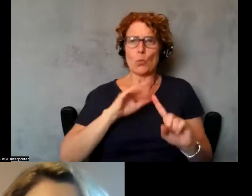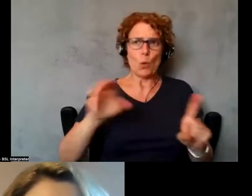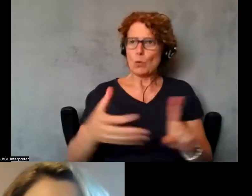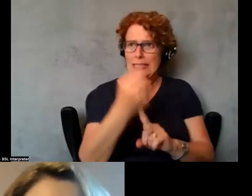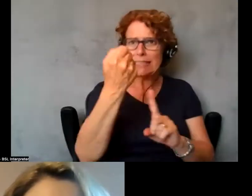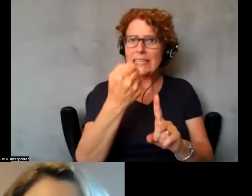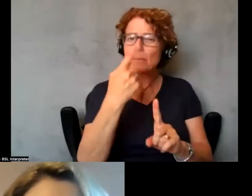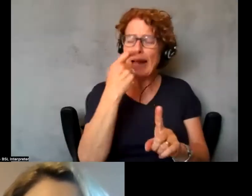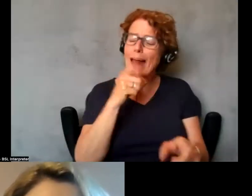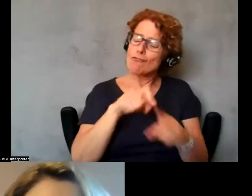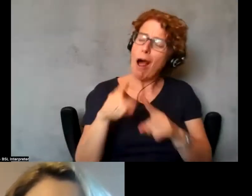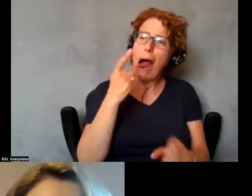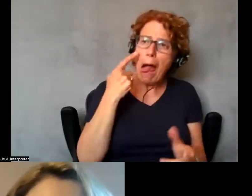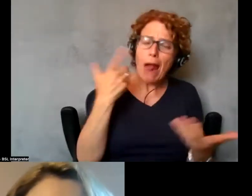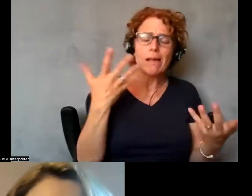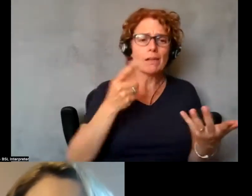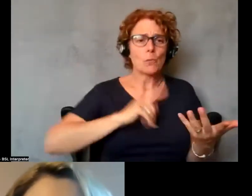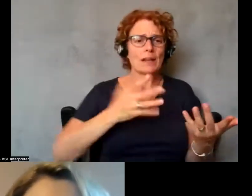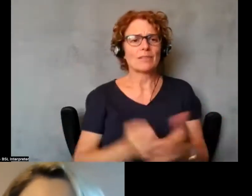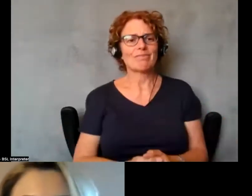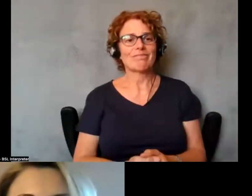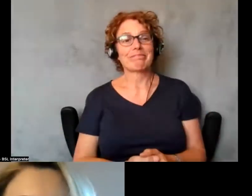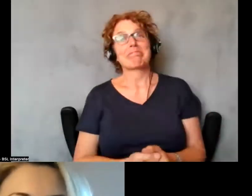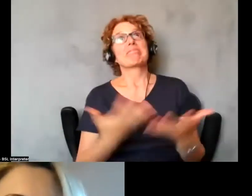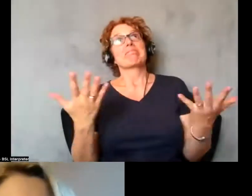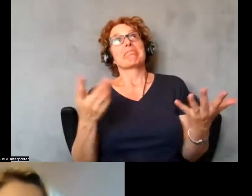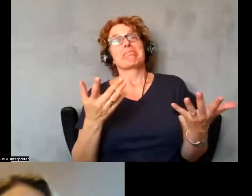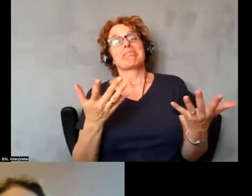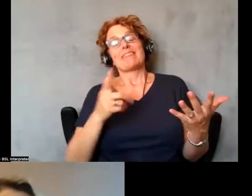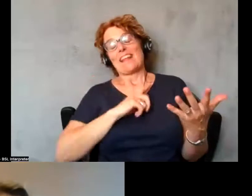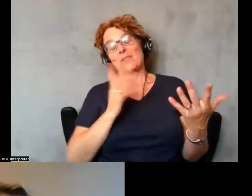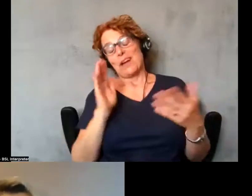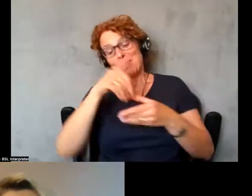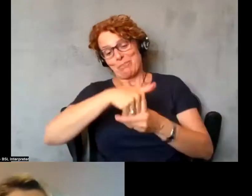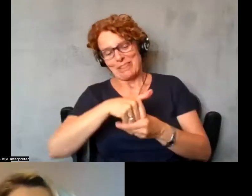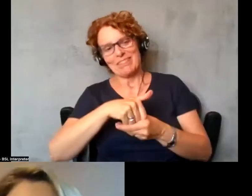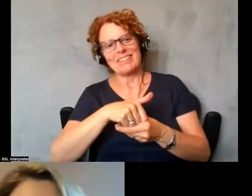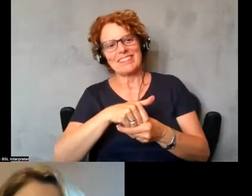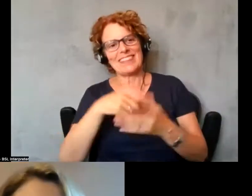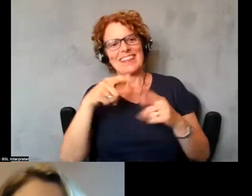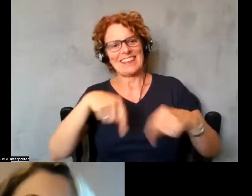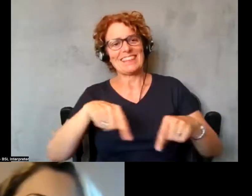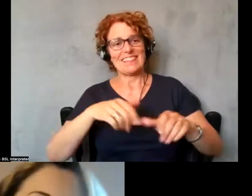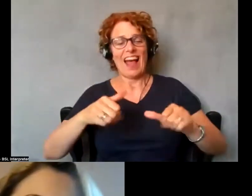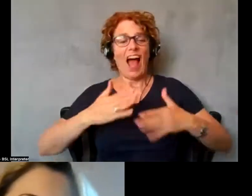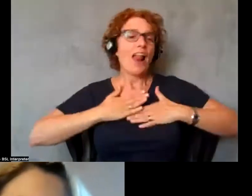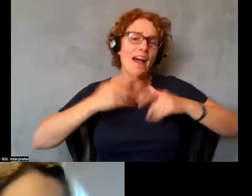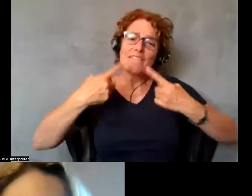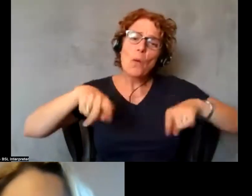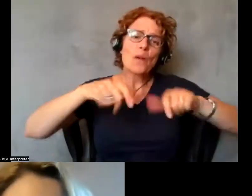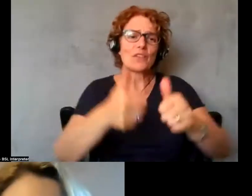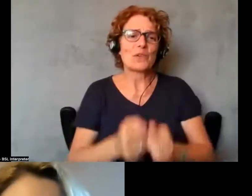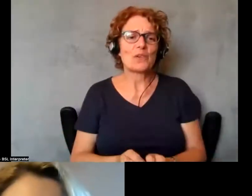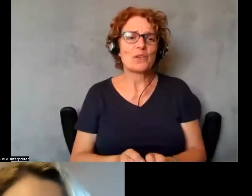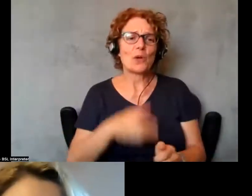try. So that's, yeah, to cut long story short. Well, and I love all of you. I love all of you, and I would